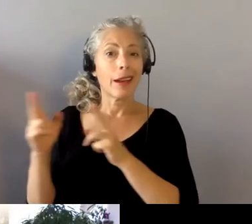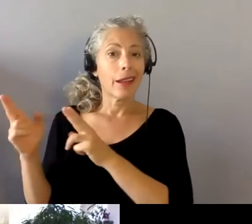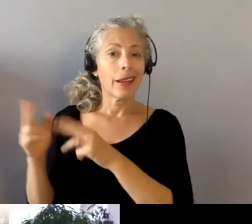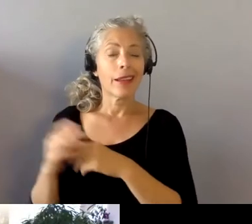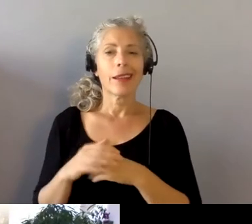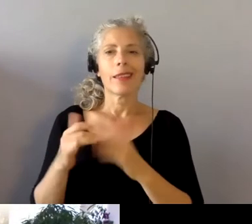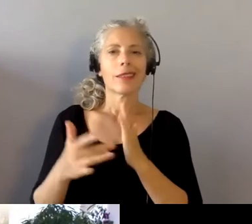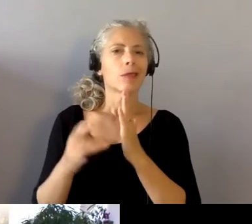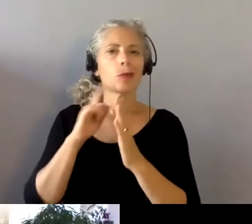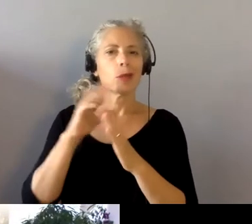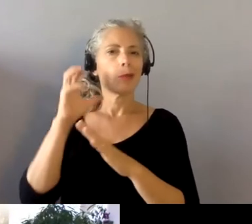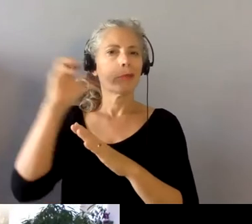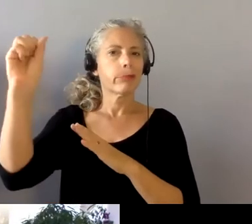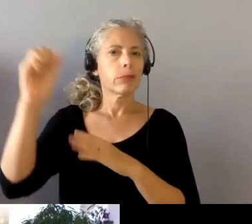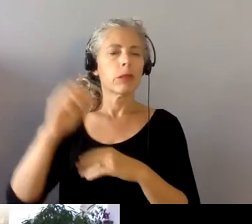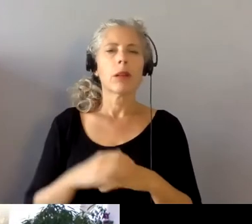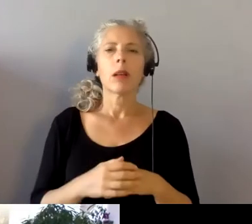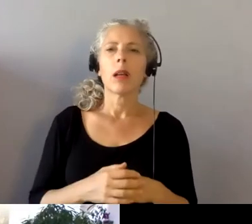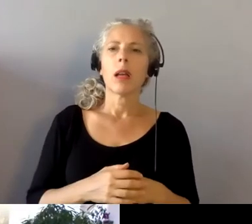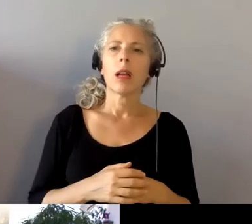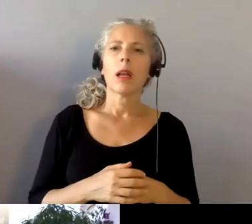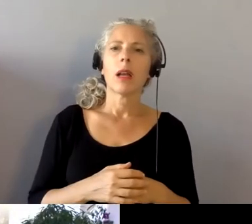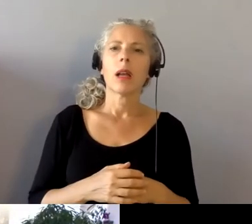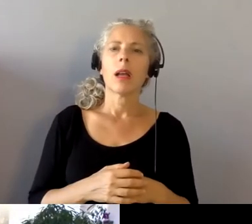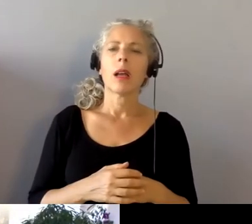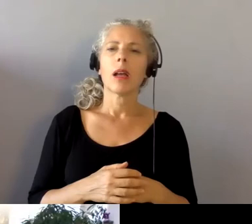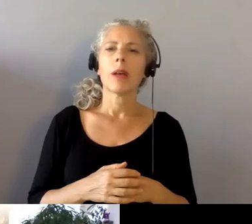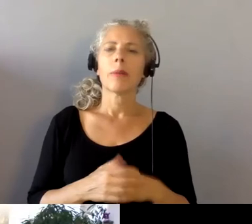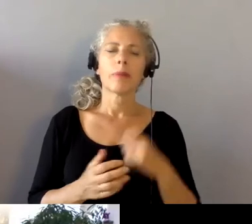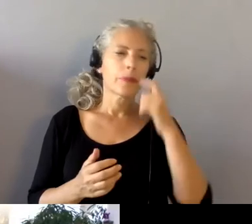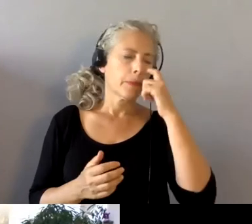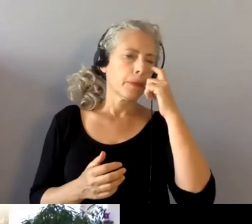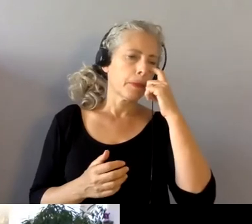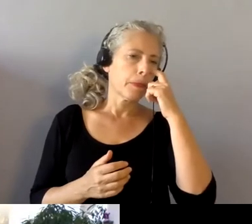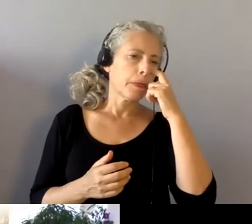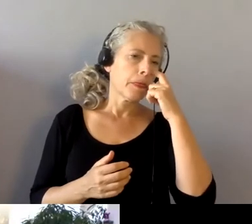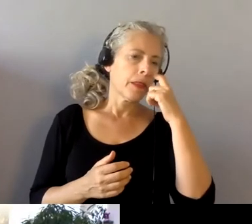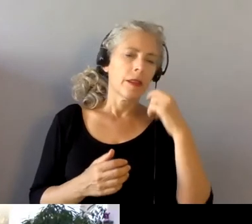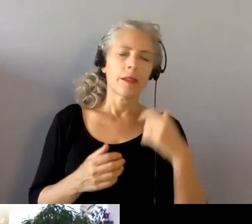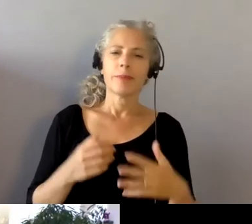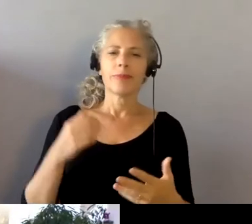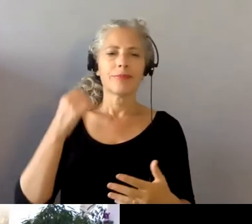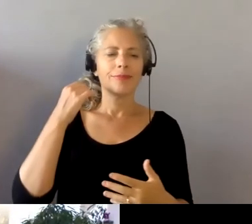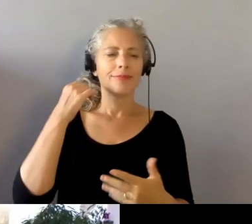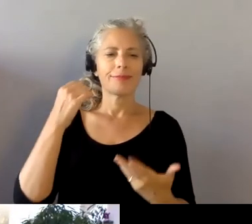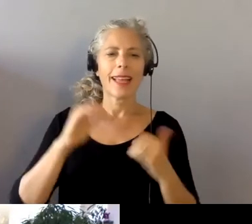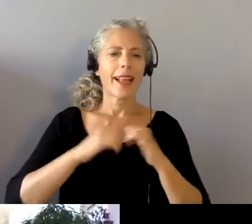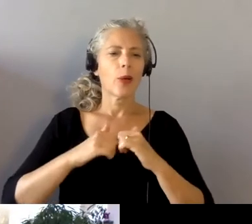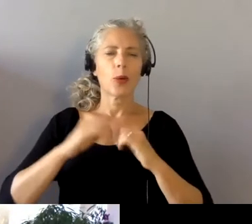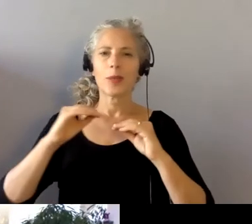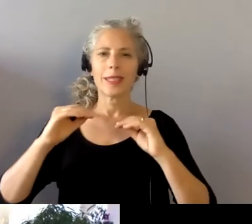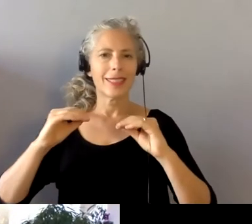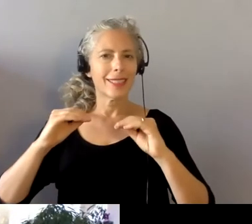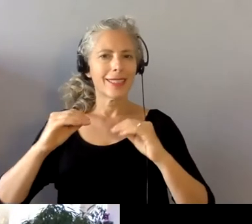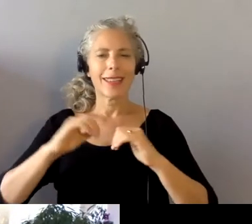that technology has evolved, but also I think liberatory ideas around pedagogy and thinking around how to approach this. And so